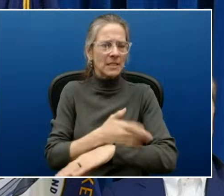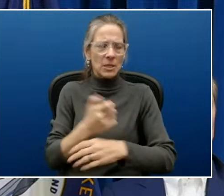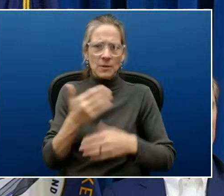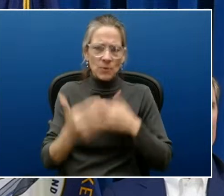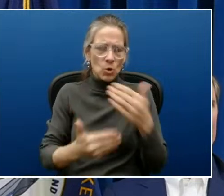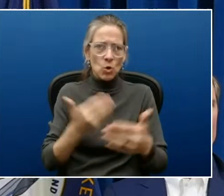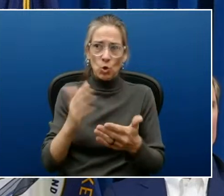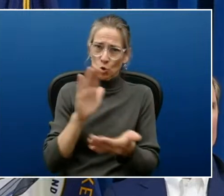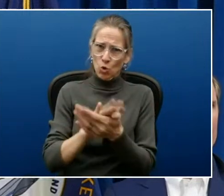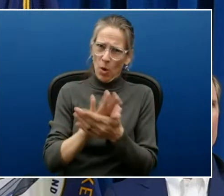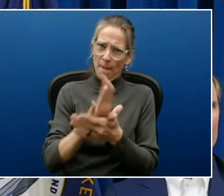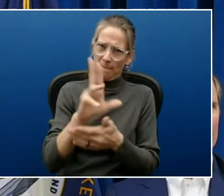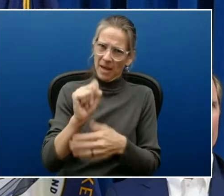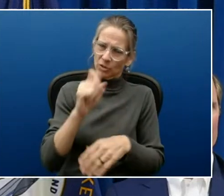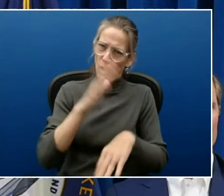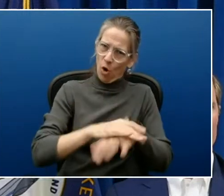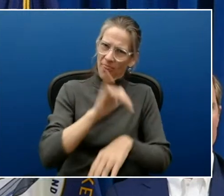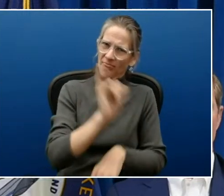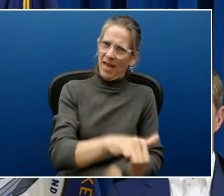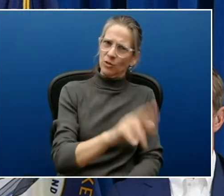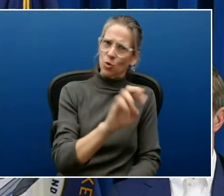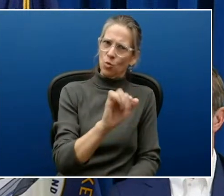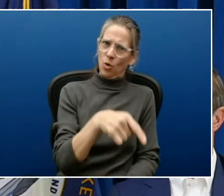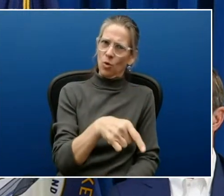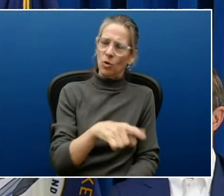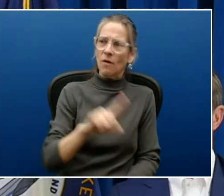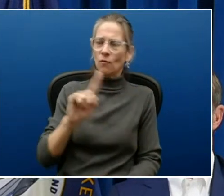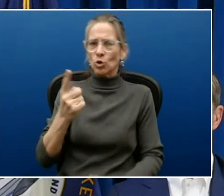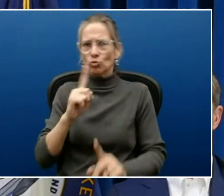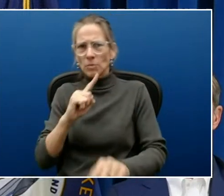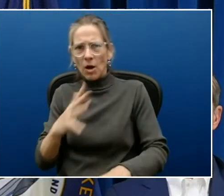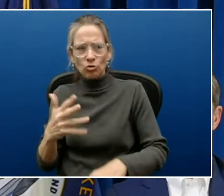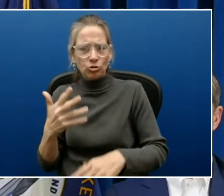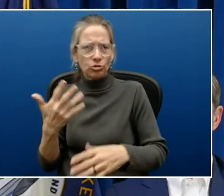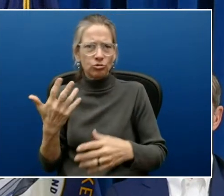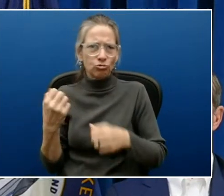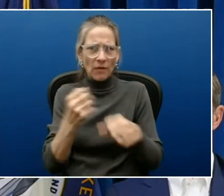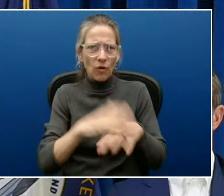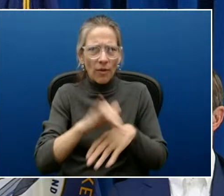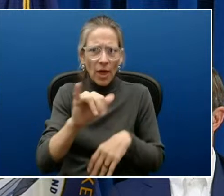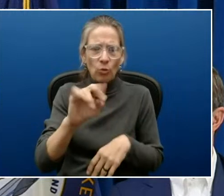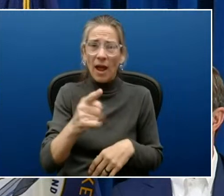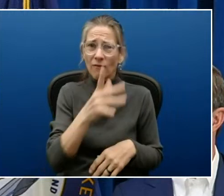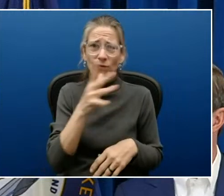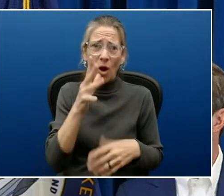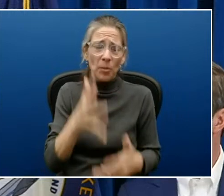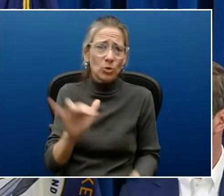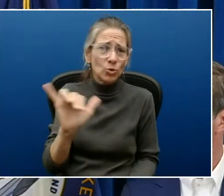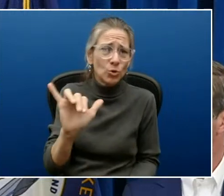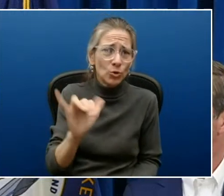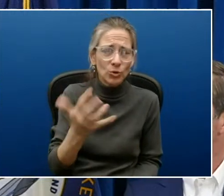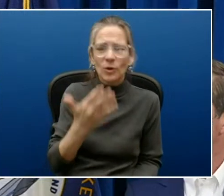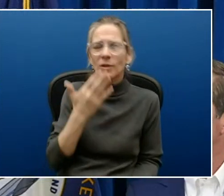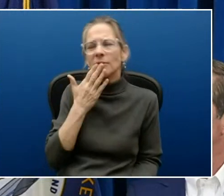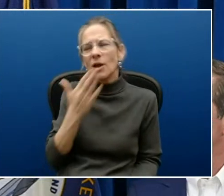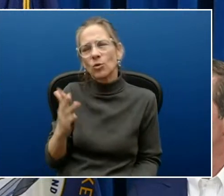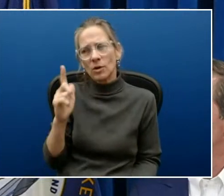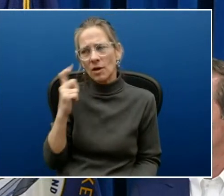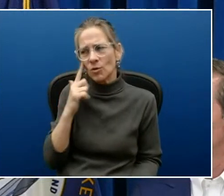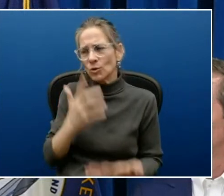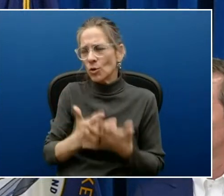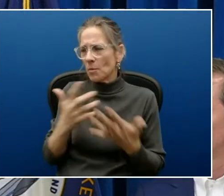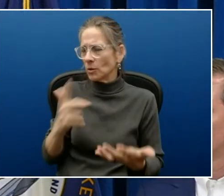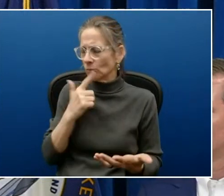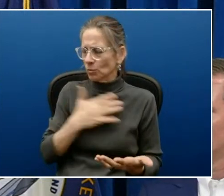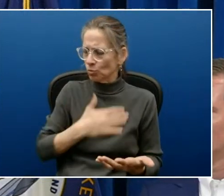on these roads, first responders, and farmers as well. So thank you so much, Governor, and appreciate the